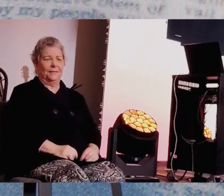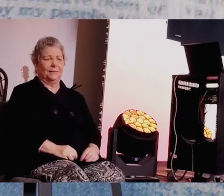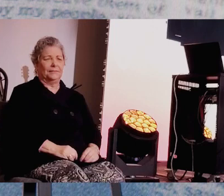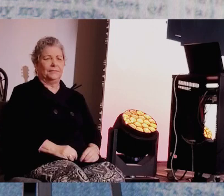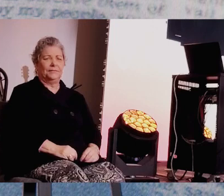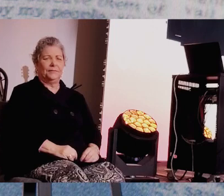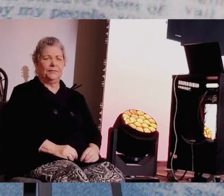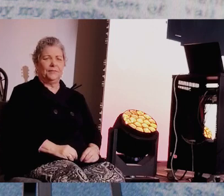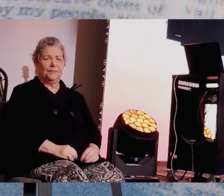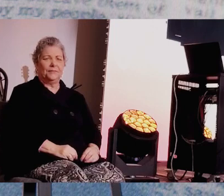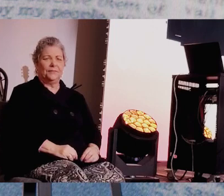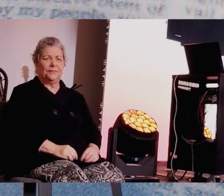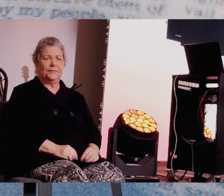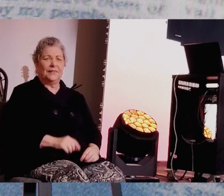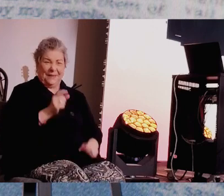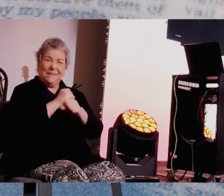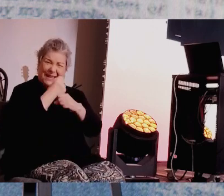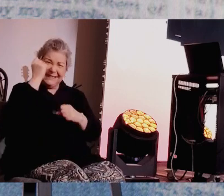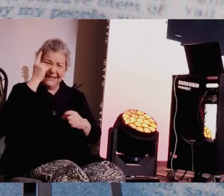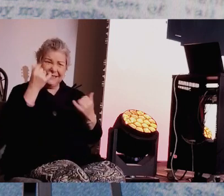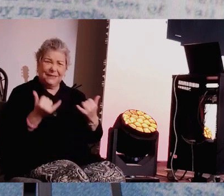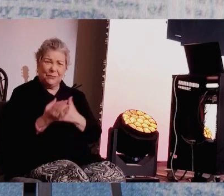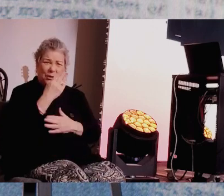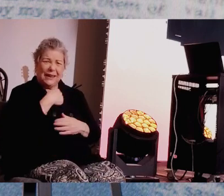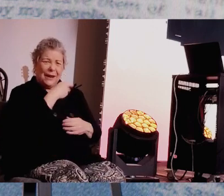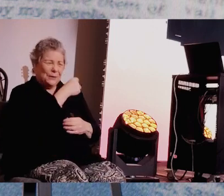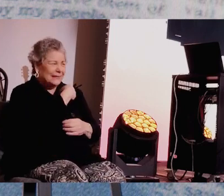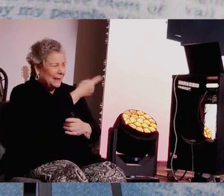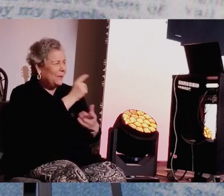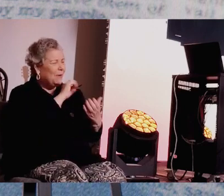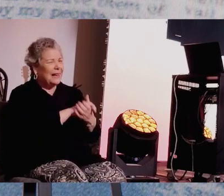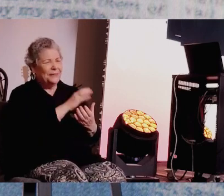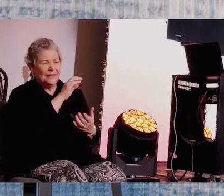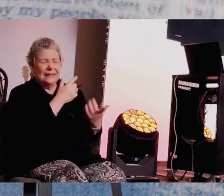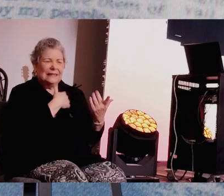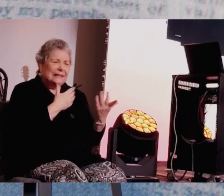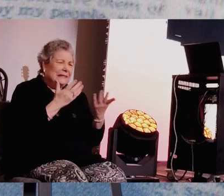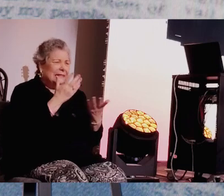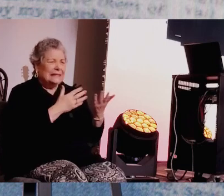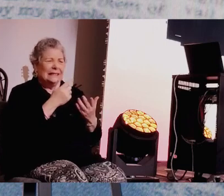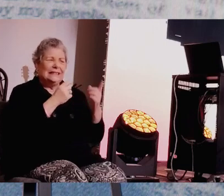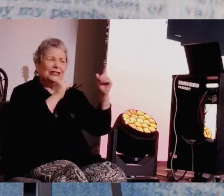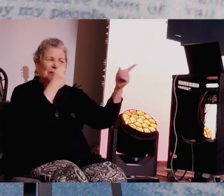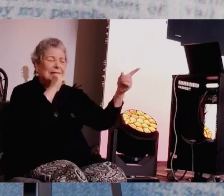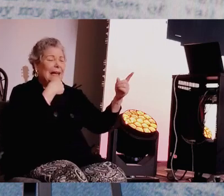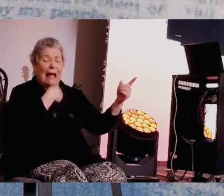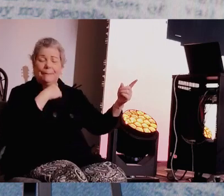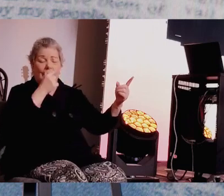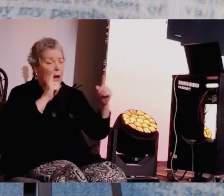Is this making any sense this morning? I was really telling Mandy, I was like, Mandy, she's like, I'm not going up there with you